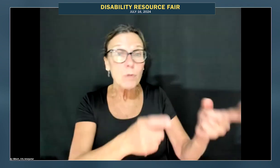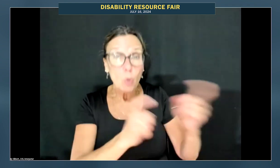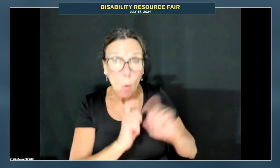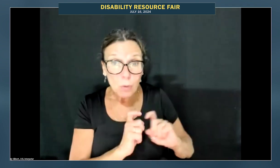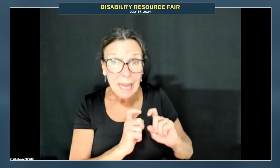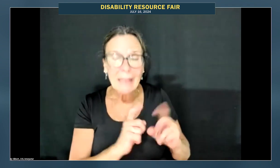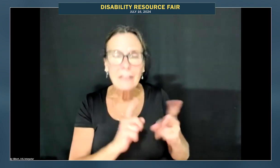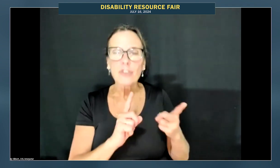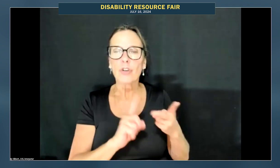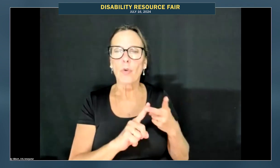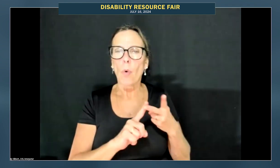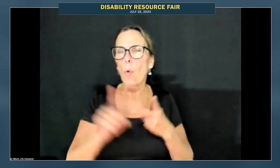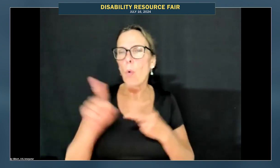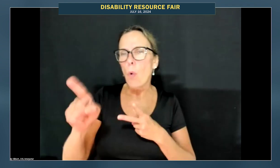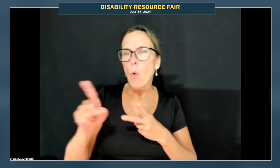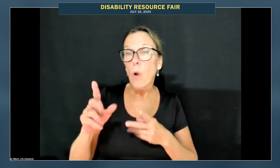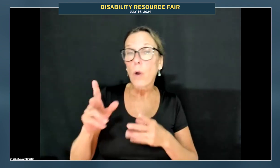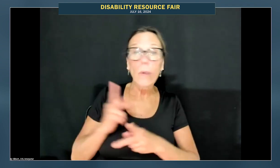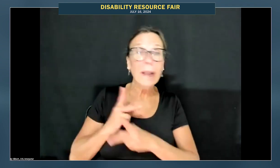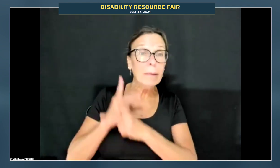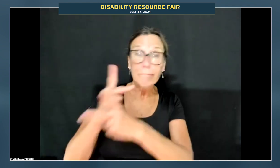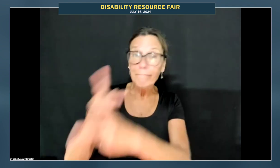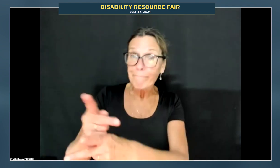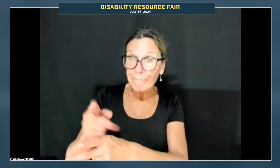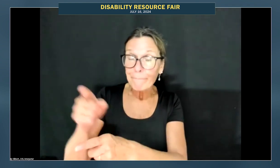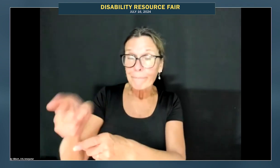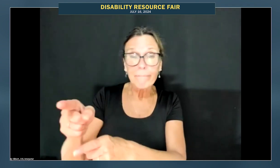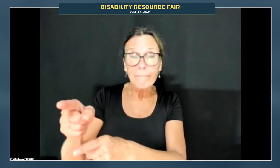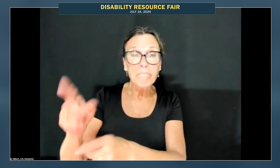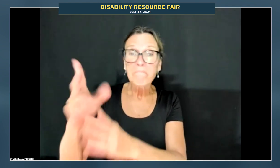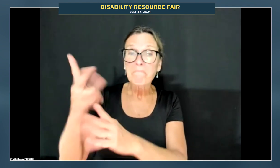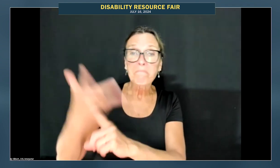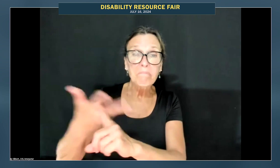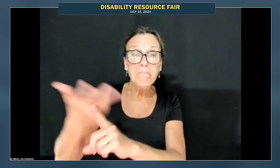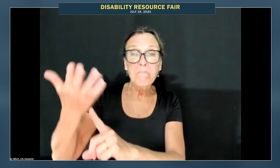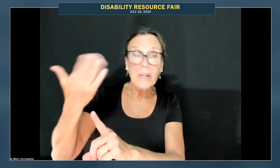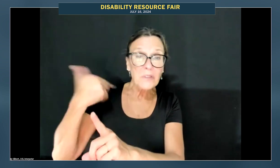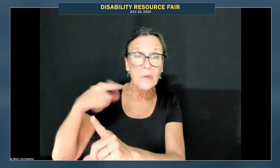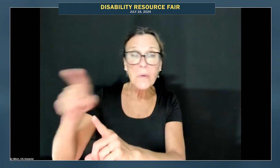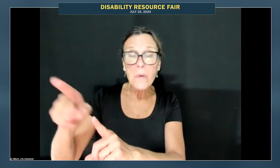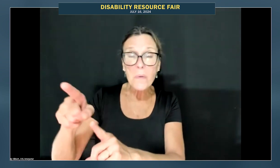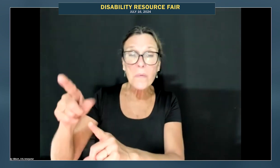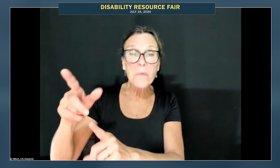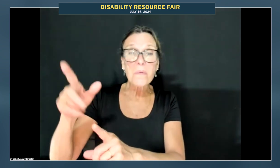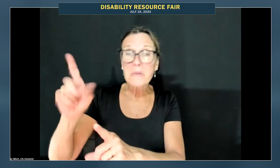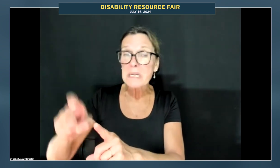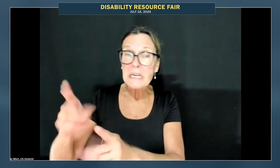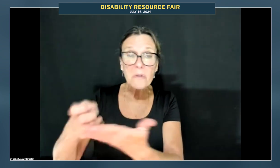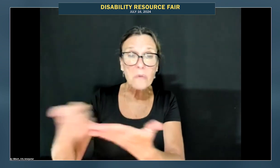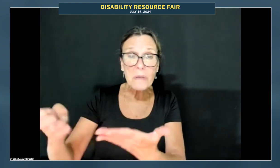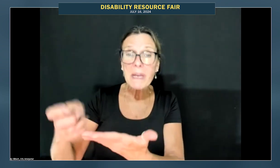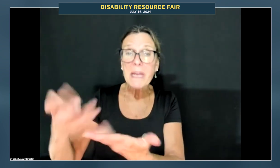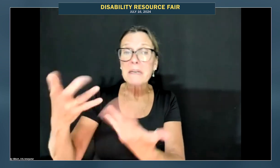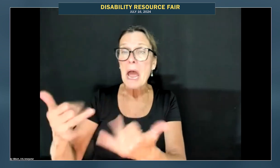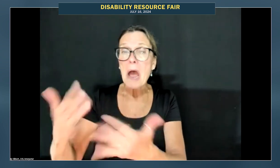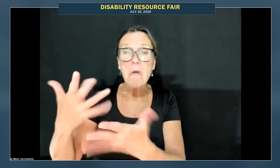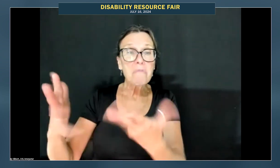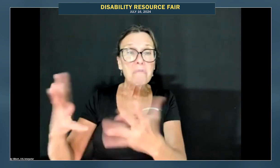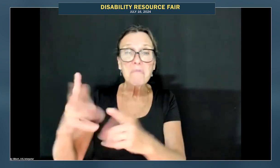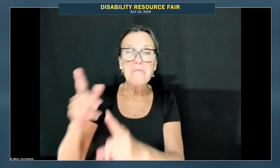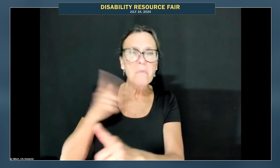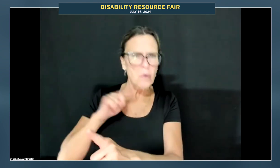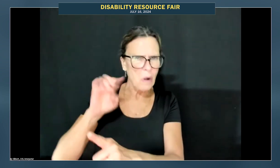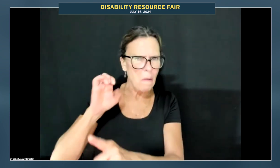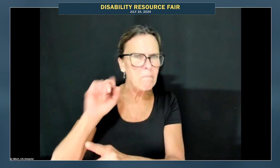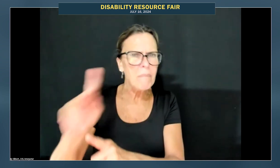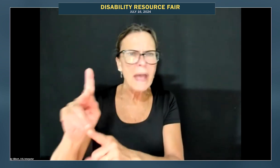up the item that we delivered out to someone 3 months ago when they were having their knee replaced or whatever the case may be. We deliver and we pick up. There